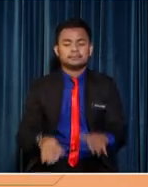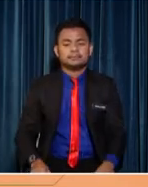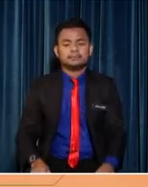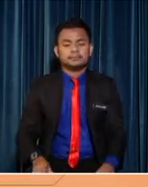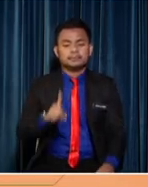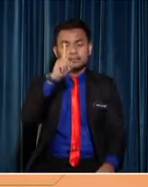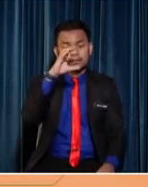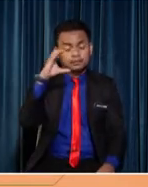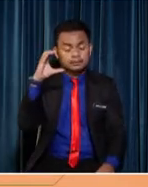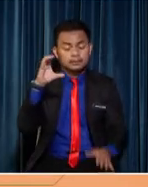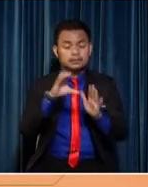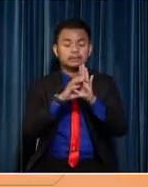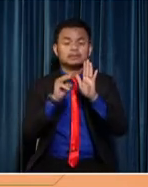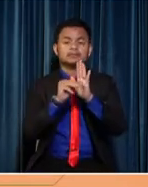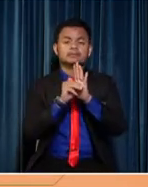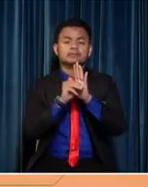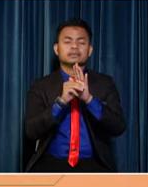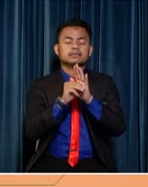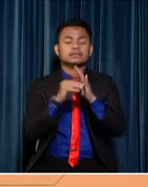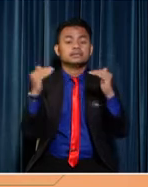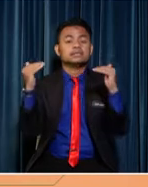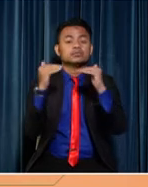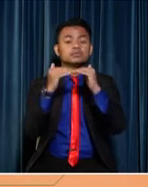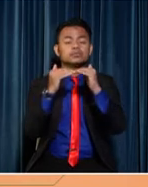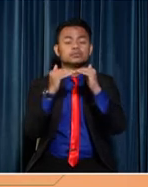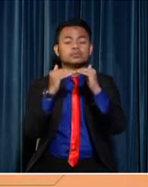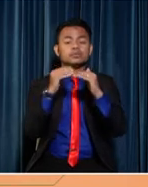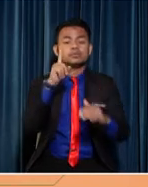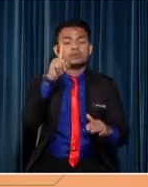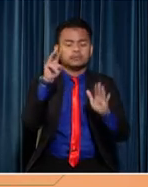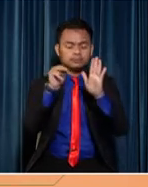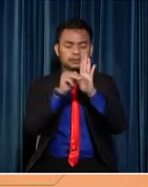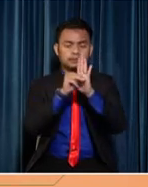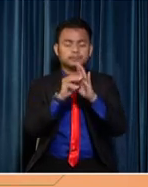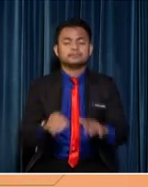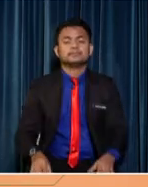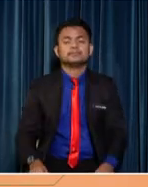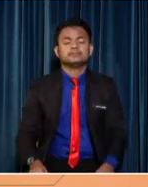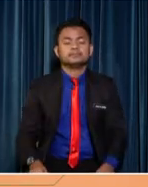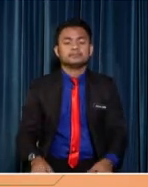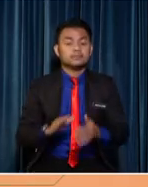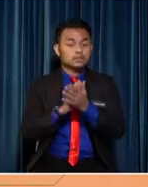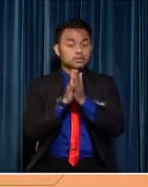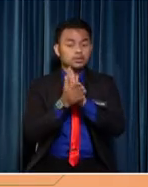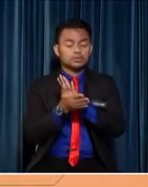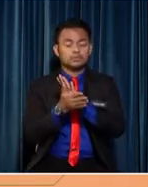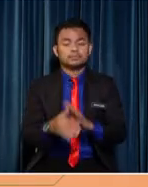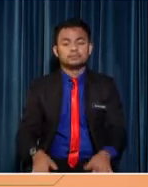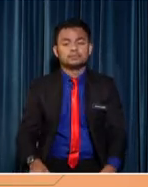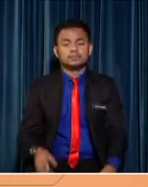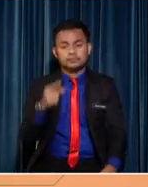100 centimeters is equal to 1 meter. So,